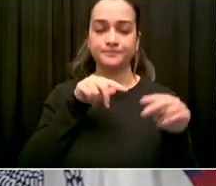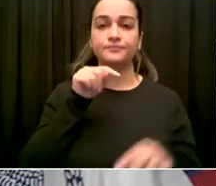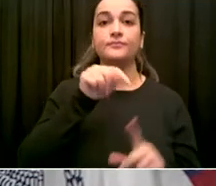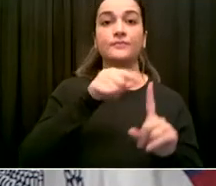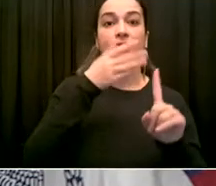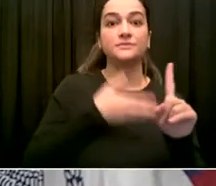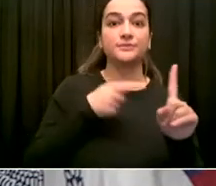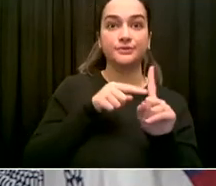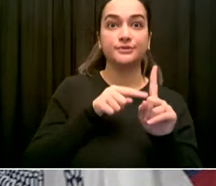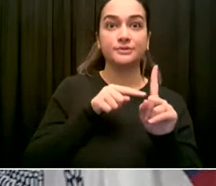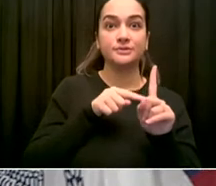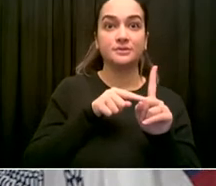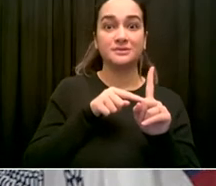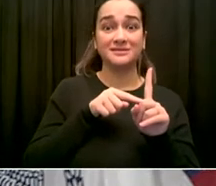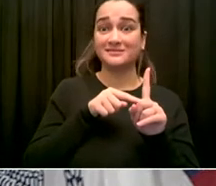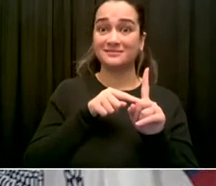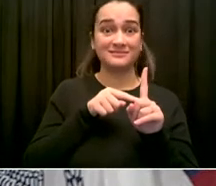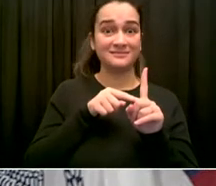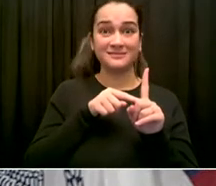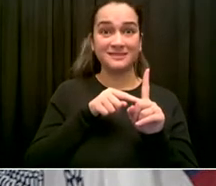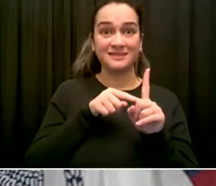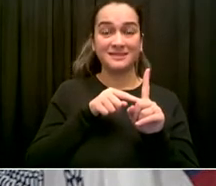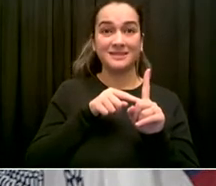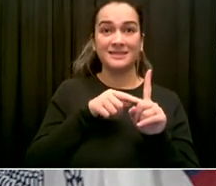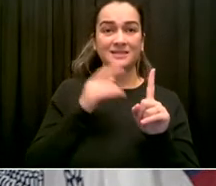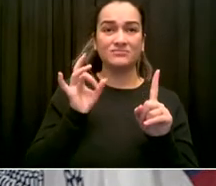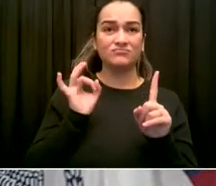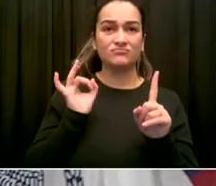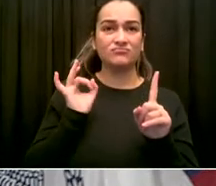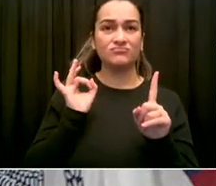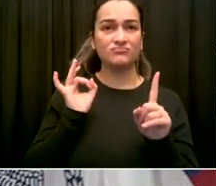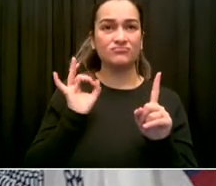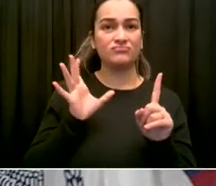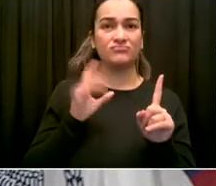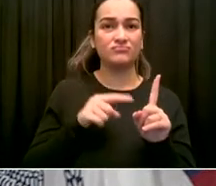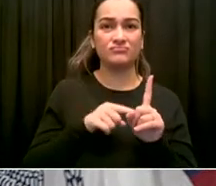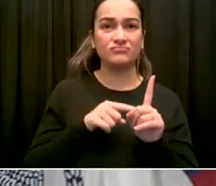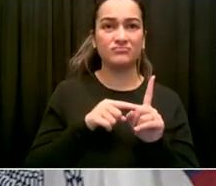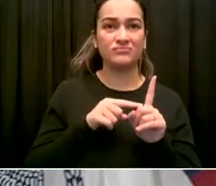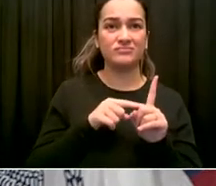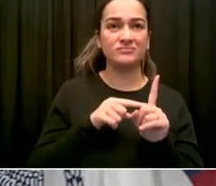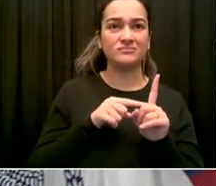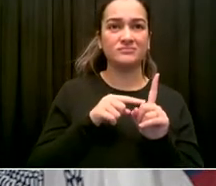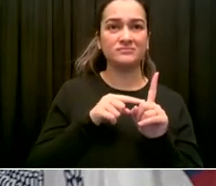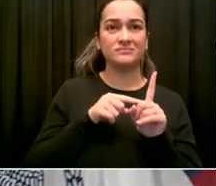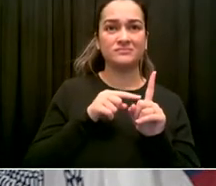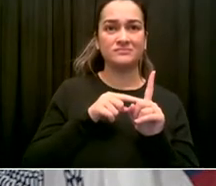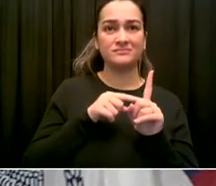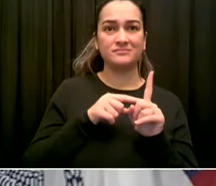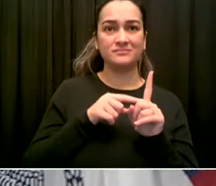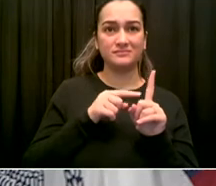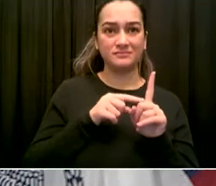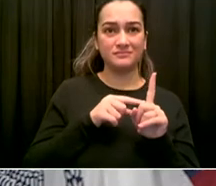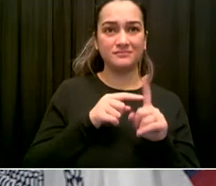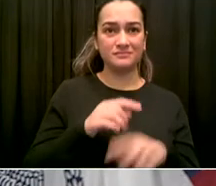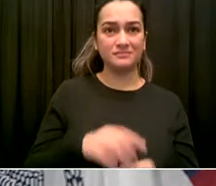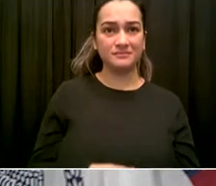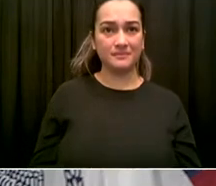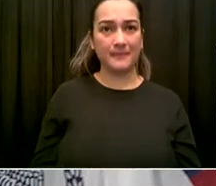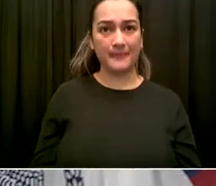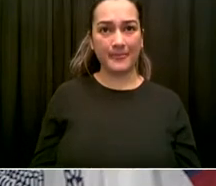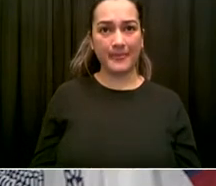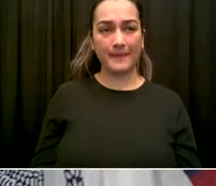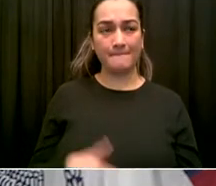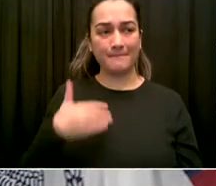the imperial governorship is being challenged, that we're going to see a different discussion on this topic. The